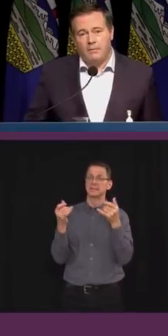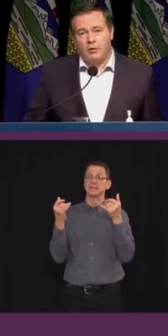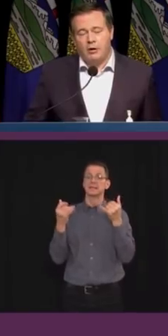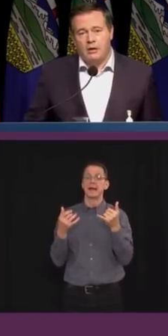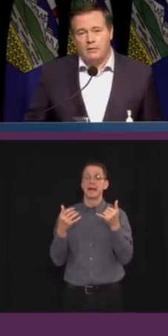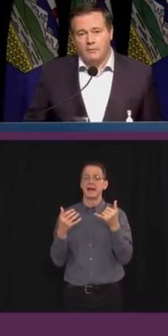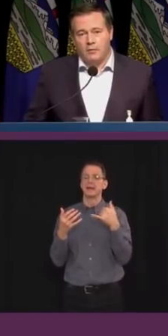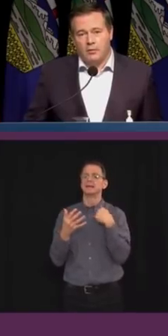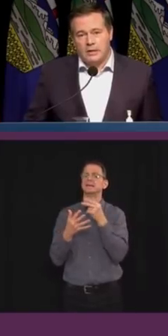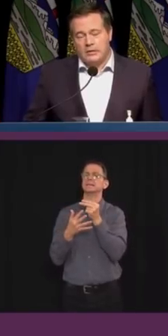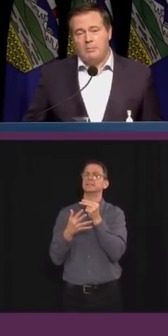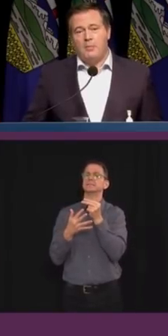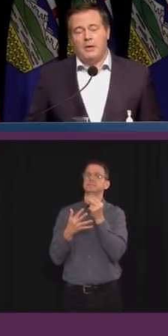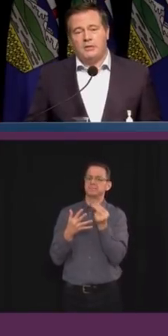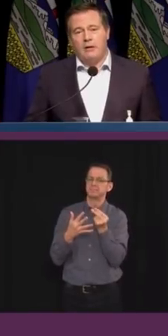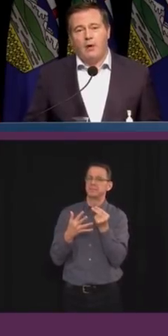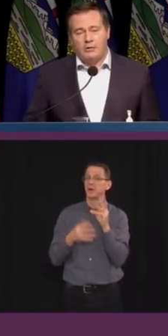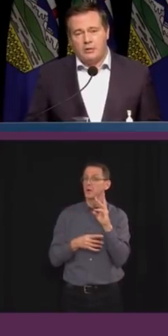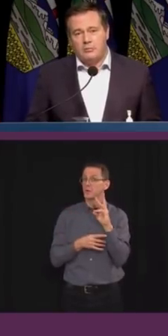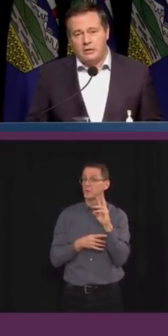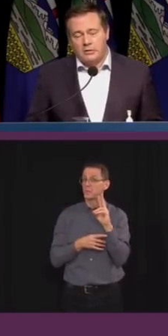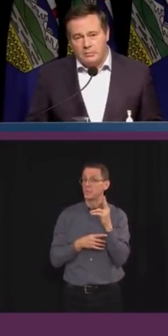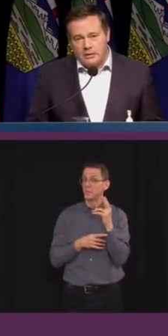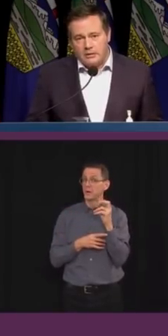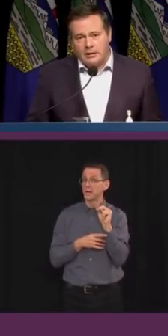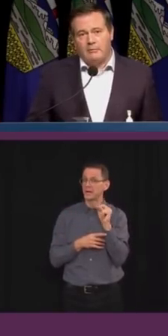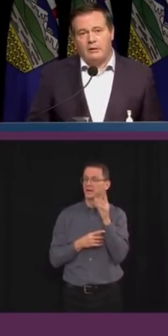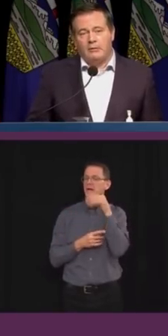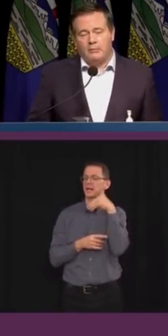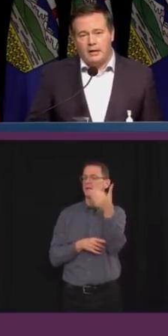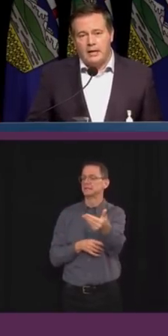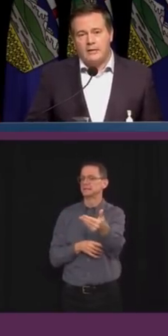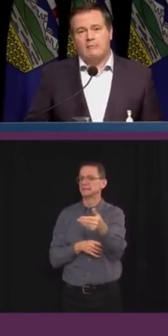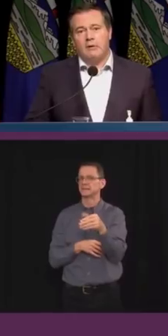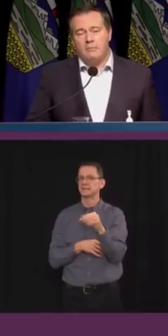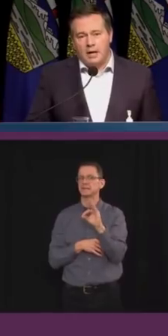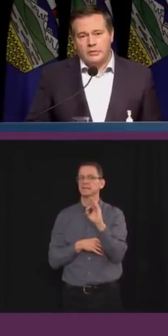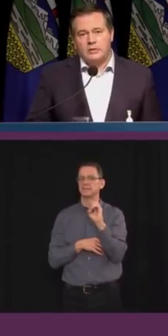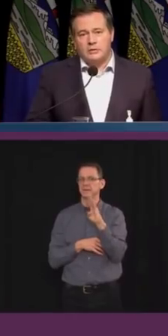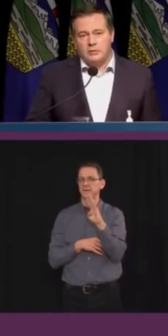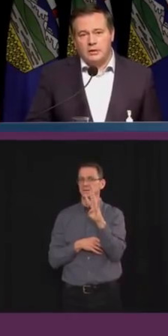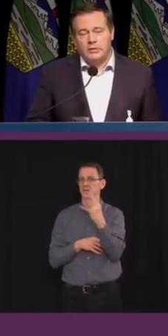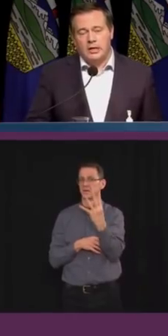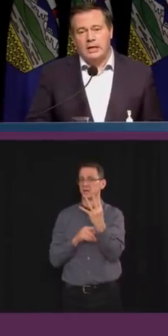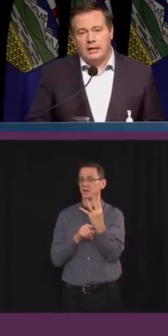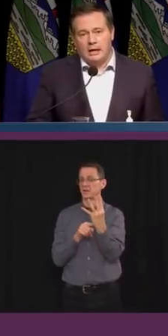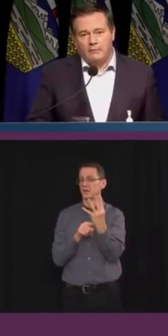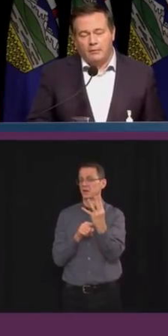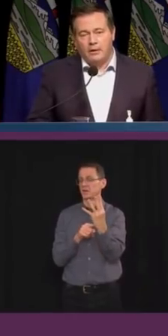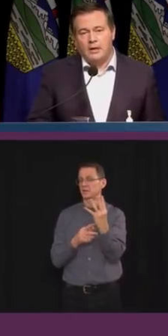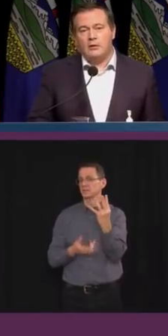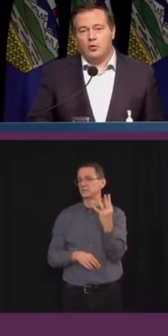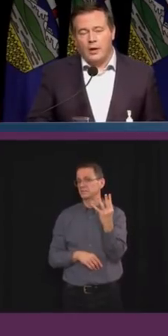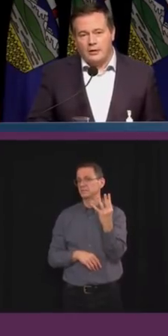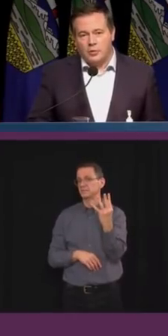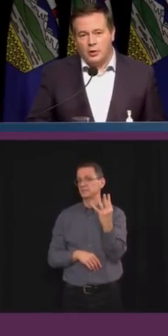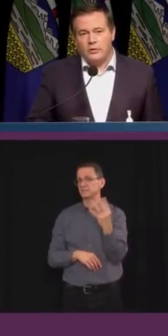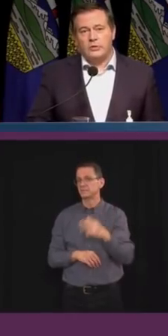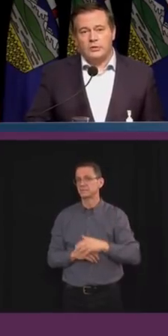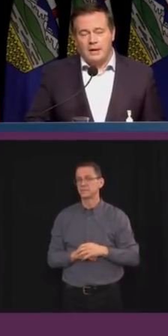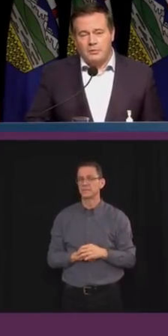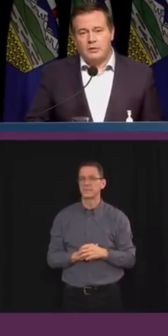Monday, February the 4th. Now, some people might say, why aren't you doing this immediately? I reiterate that we must do this in a careful,